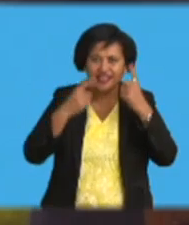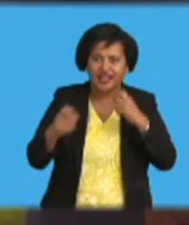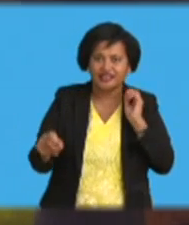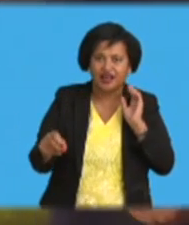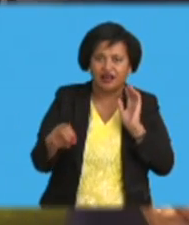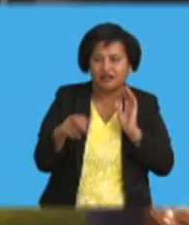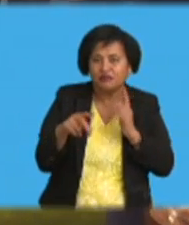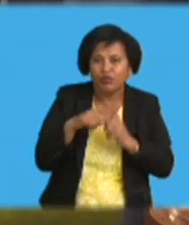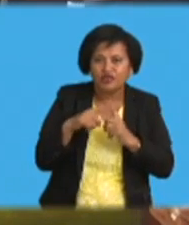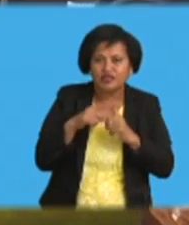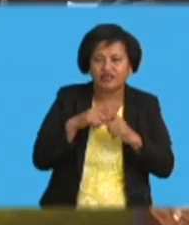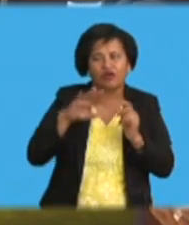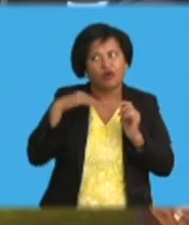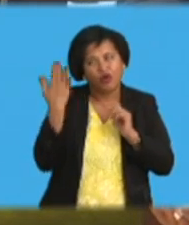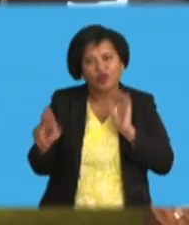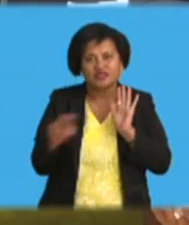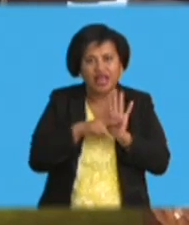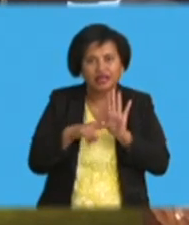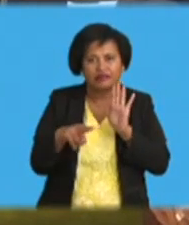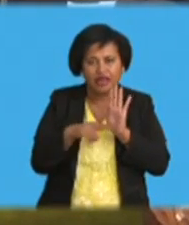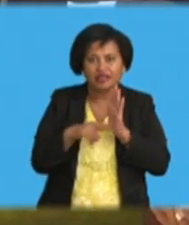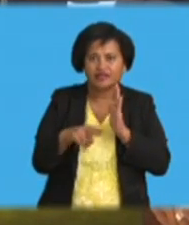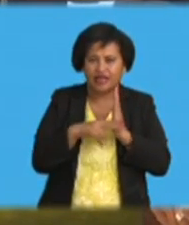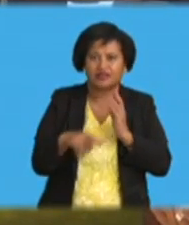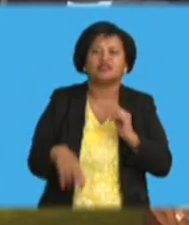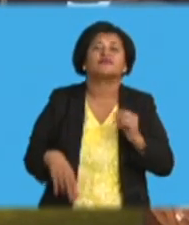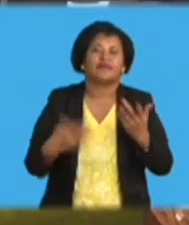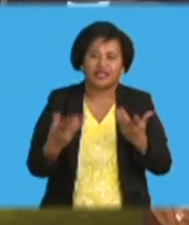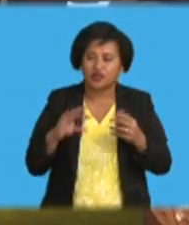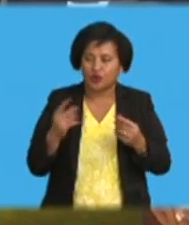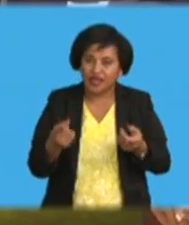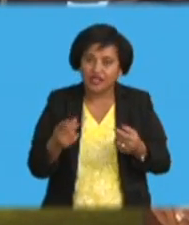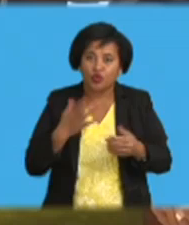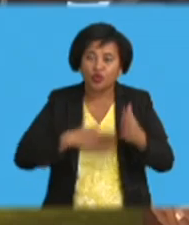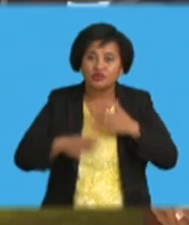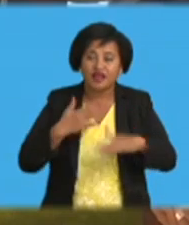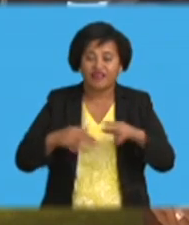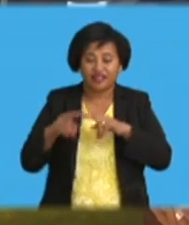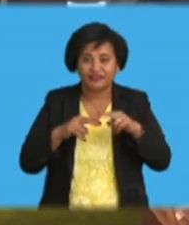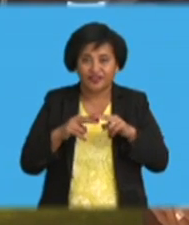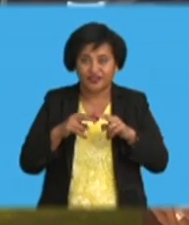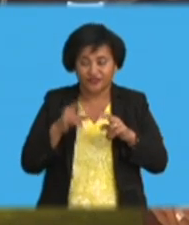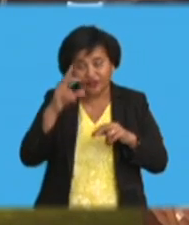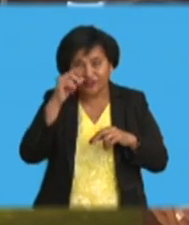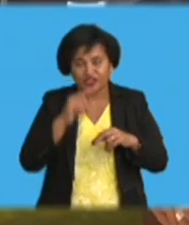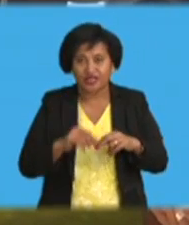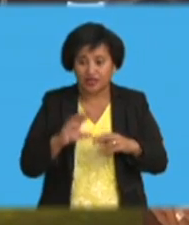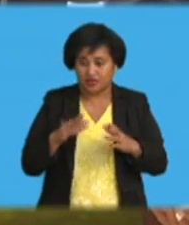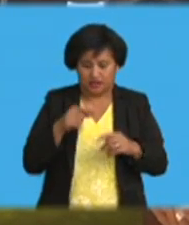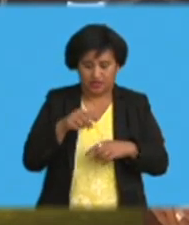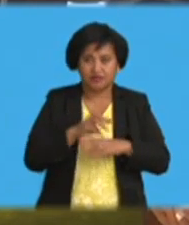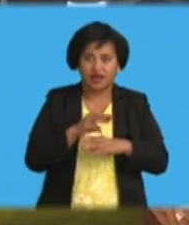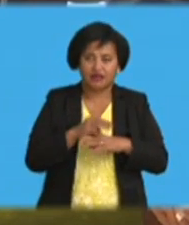from the opposition. Madam Speaker, this issue isn't only affecting Fijians. Just this month, the European Union announced they are taking